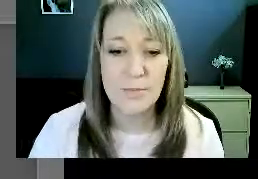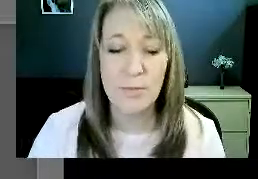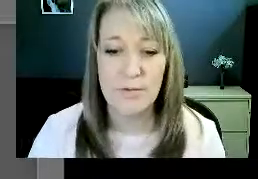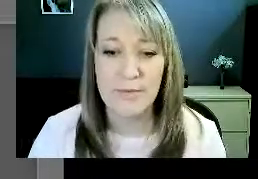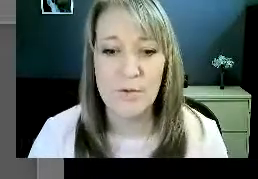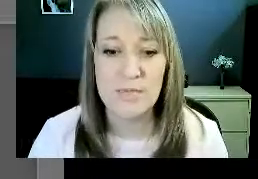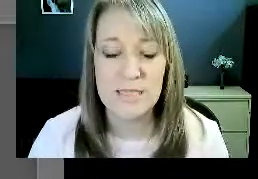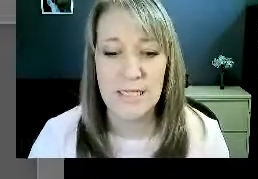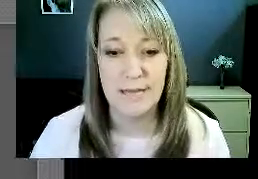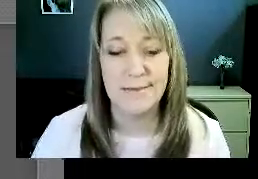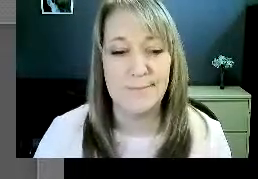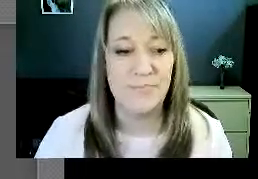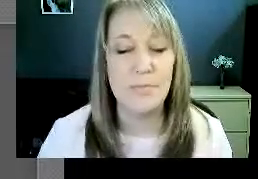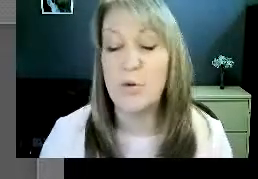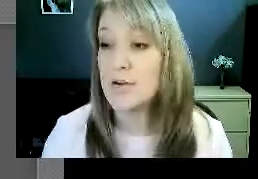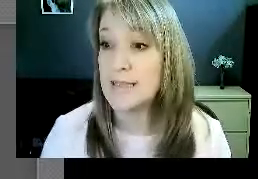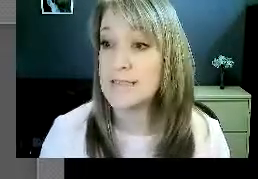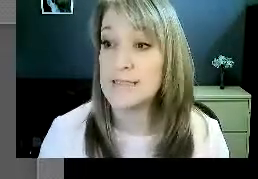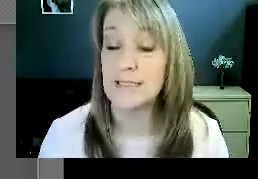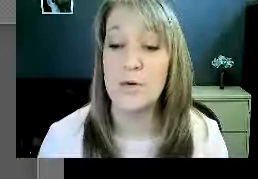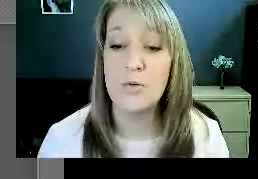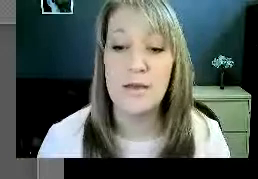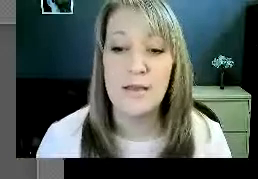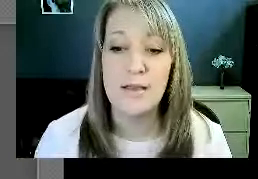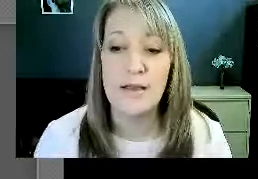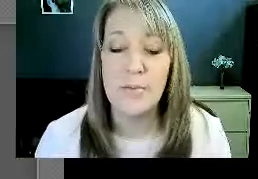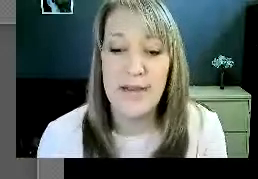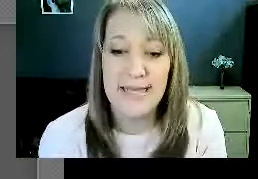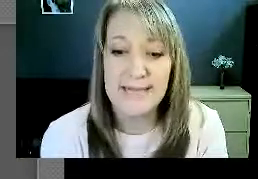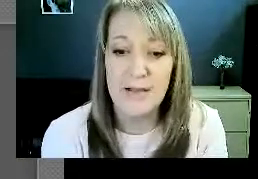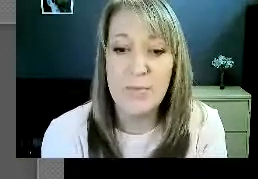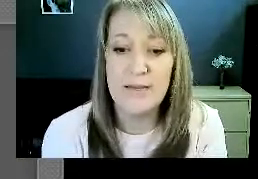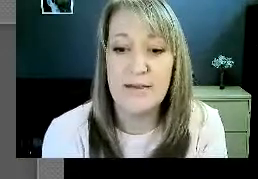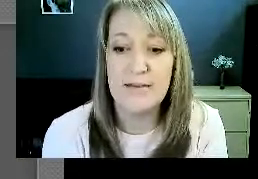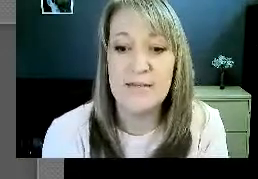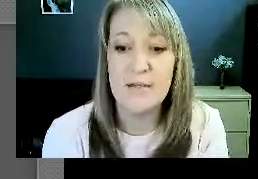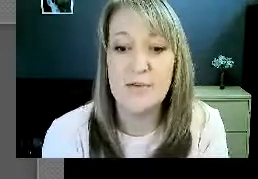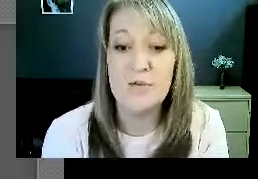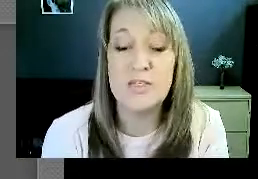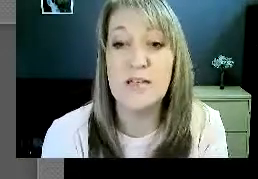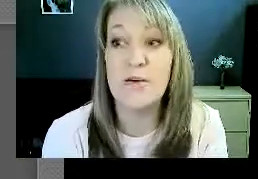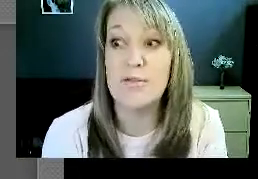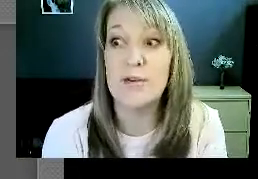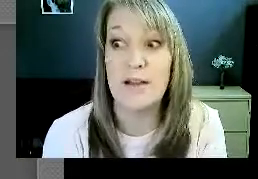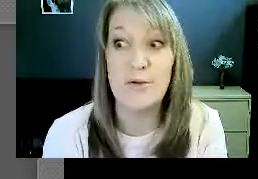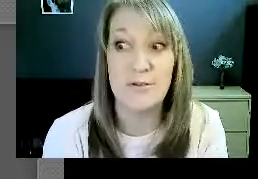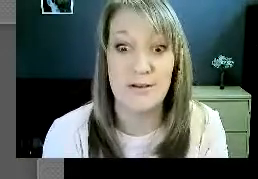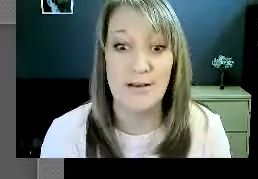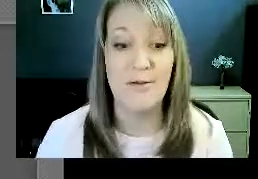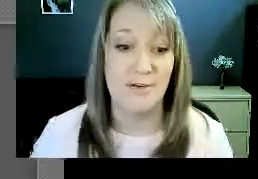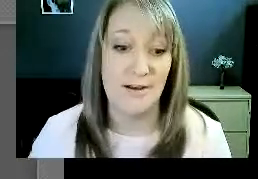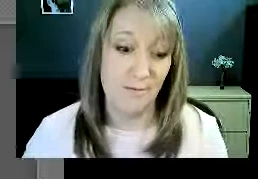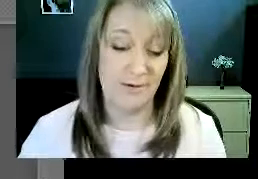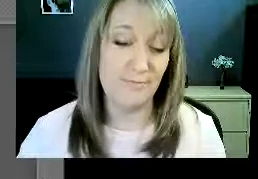We're going to talk about one of the most important things to know about ASL because you'll use it over and over